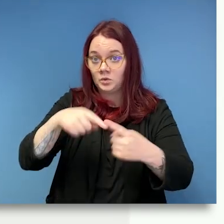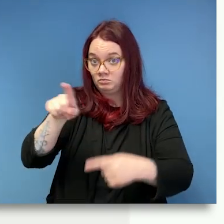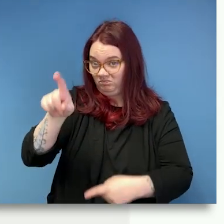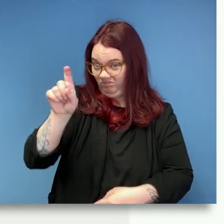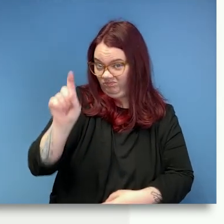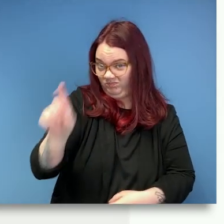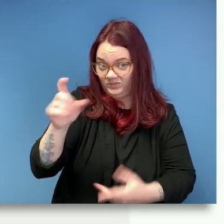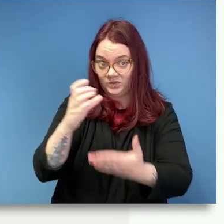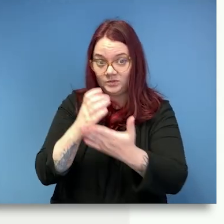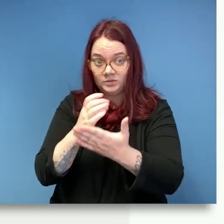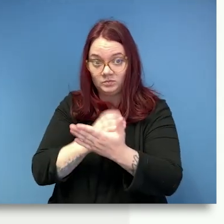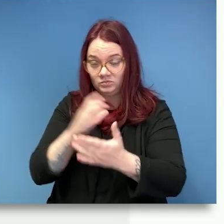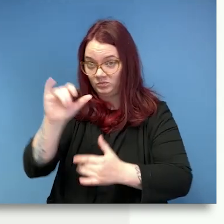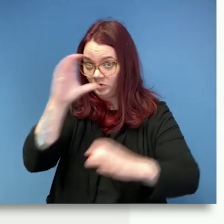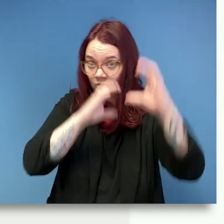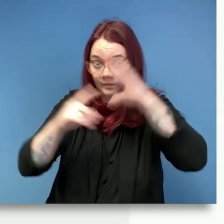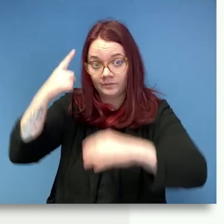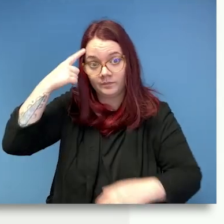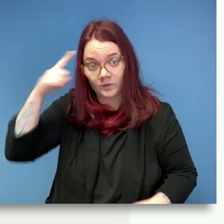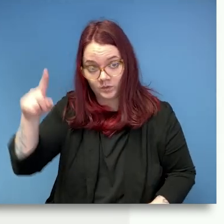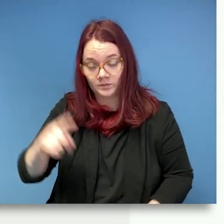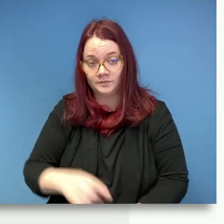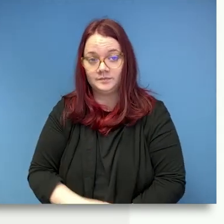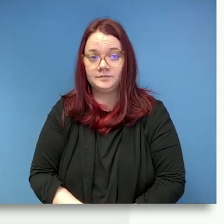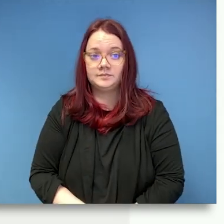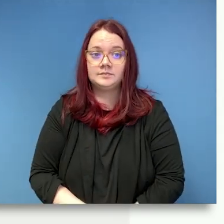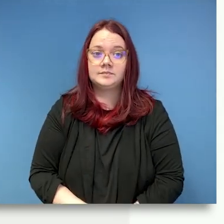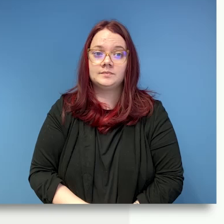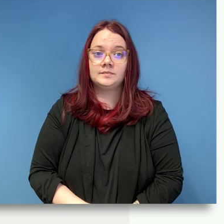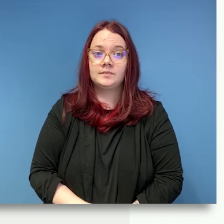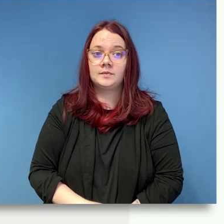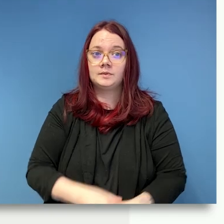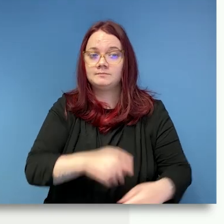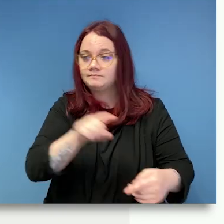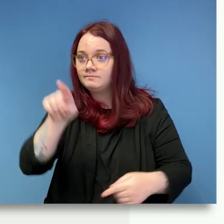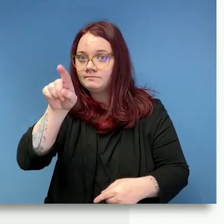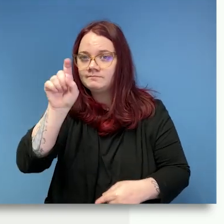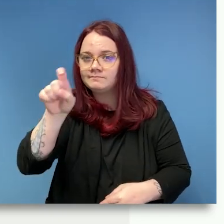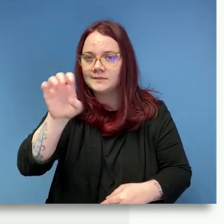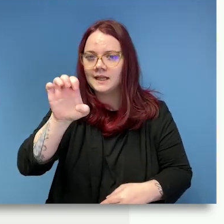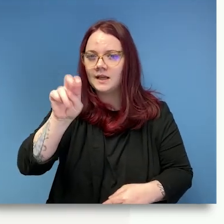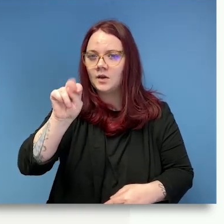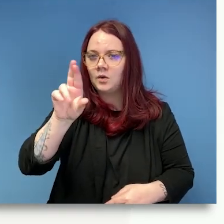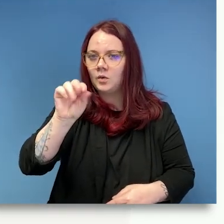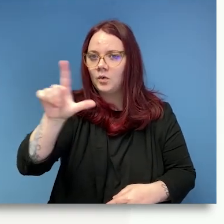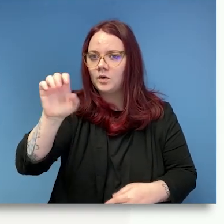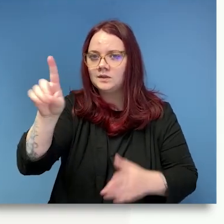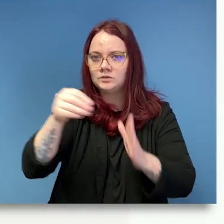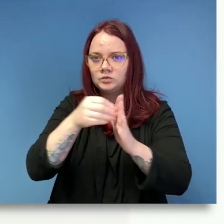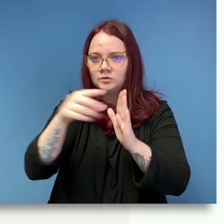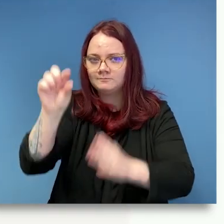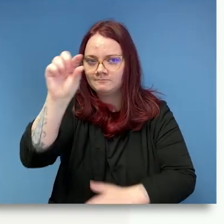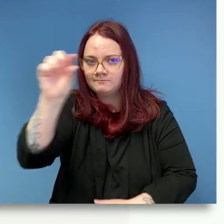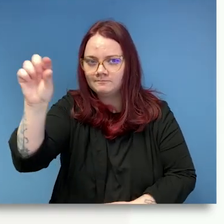Once you have selected the course that you are looking for, go to the Enrolled Students tab.